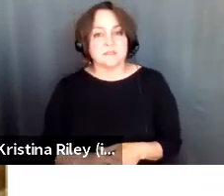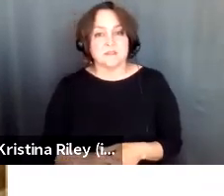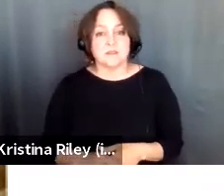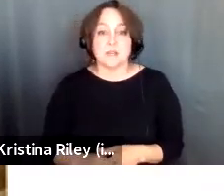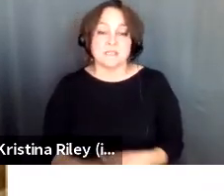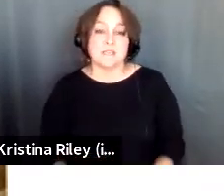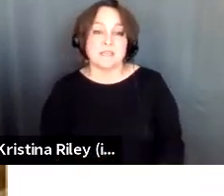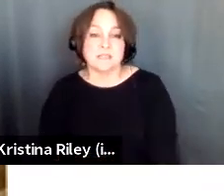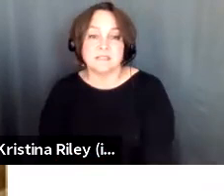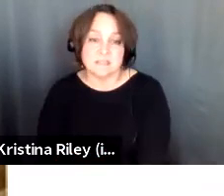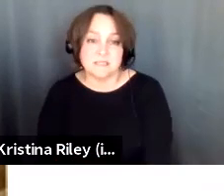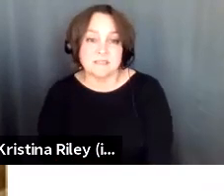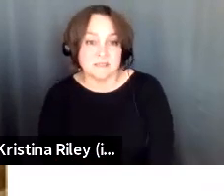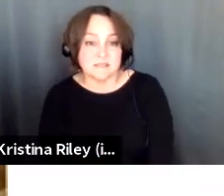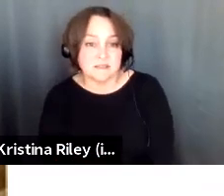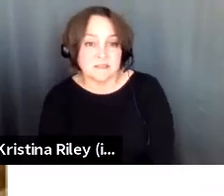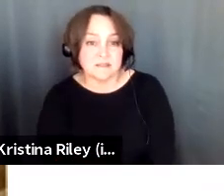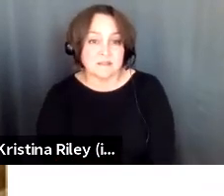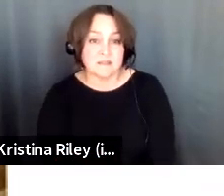This was erected in